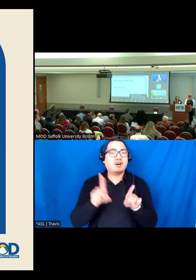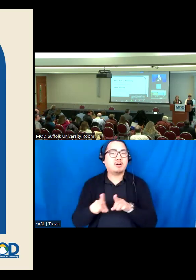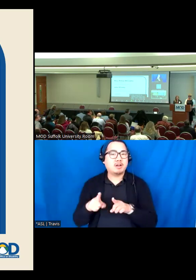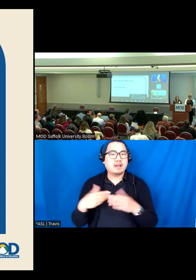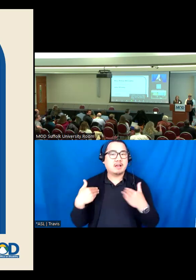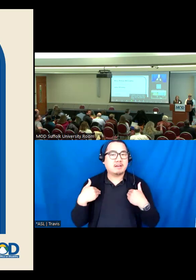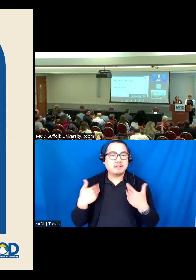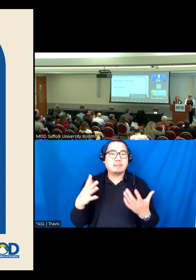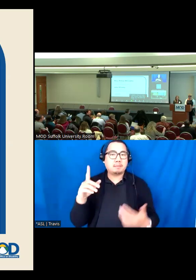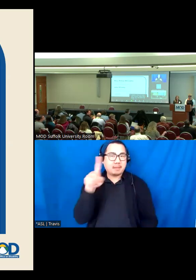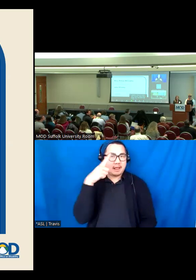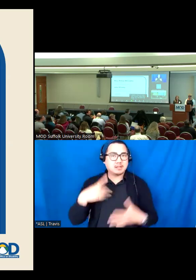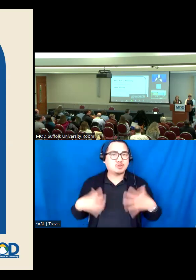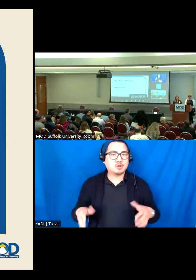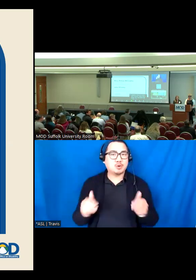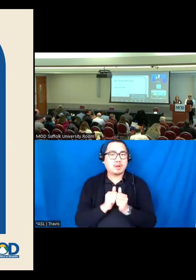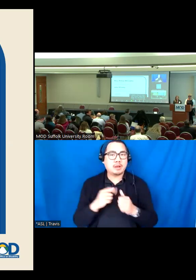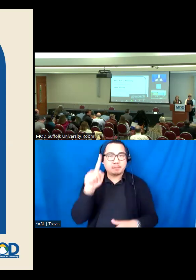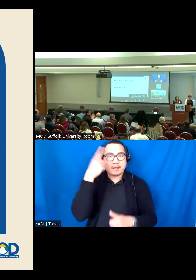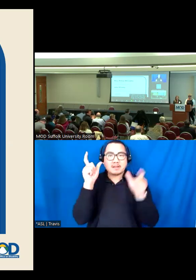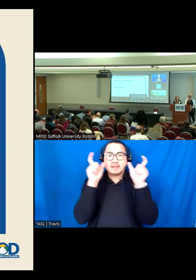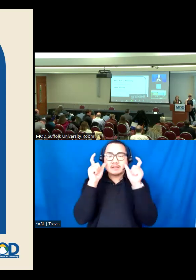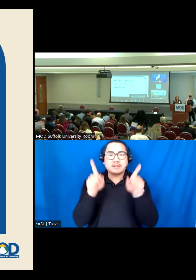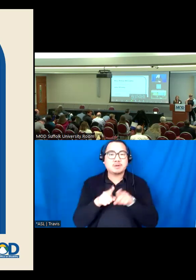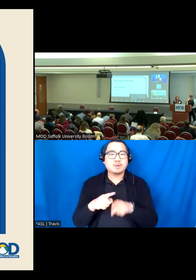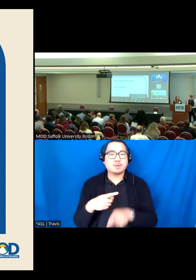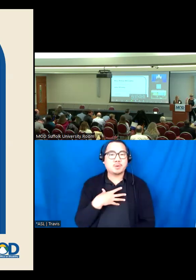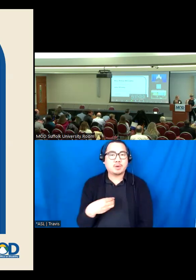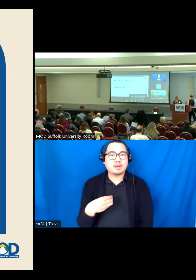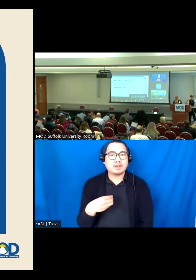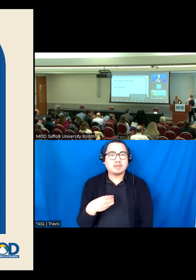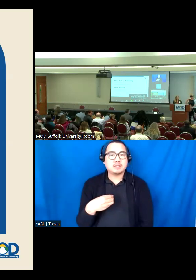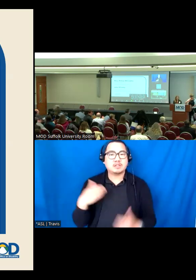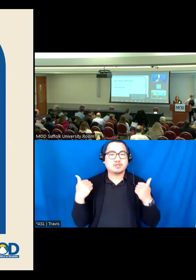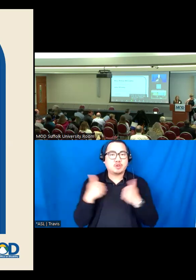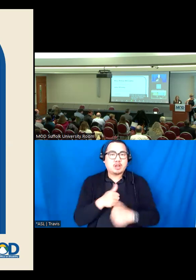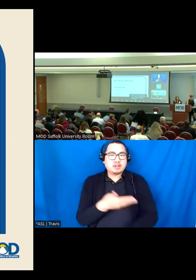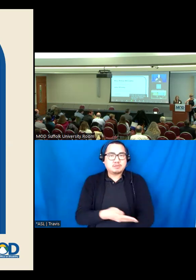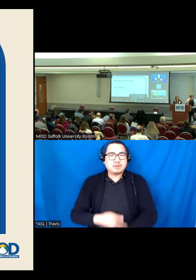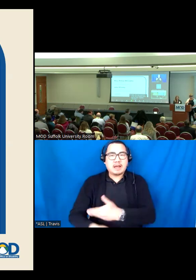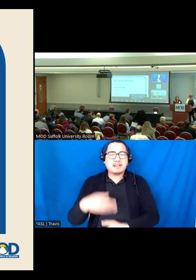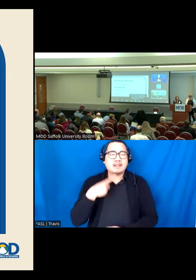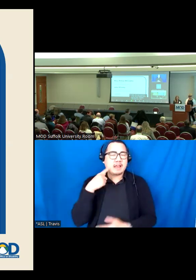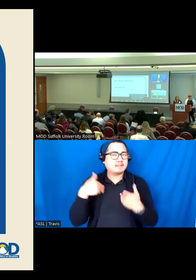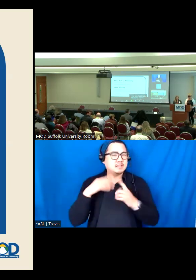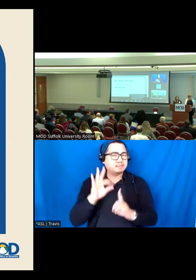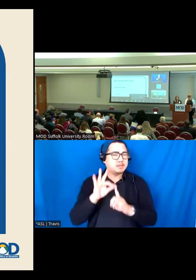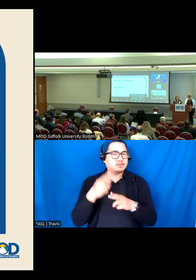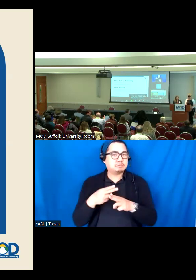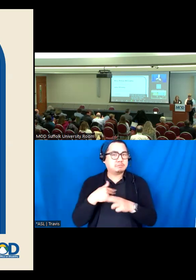black dress with black sunglasses and a white short jacket. I think there's a special name for this, I can't think